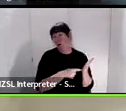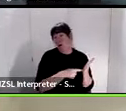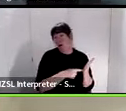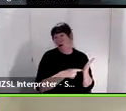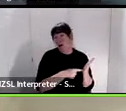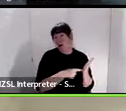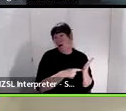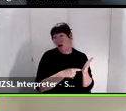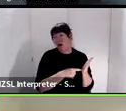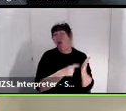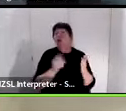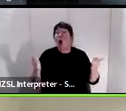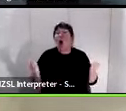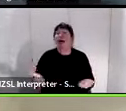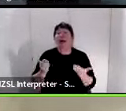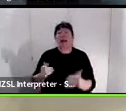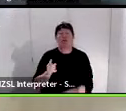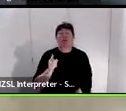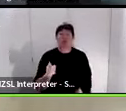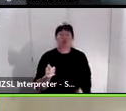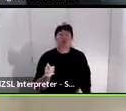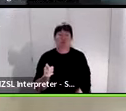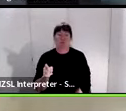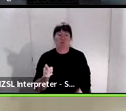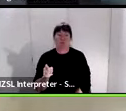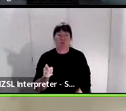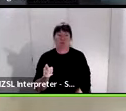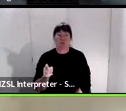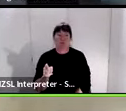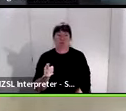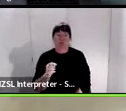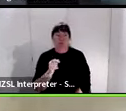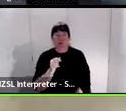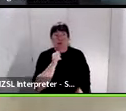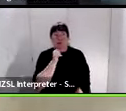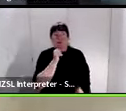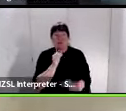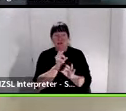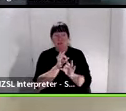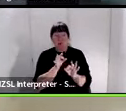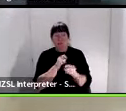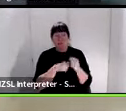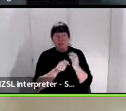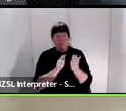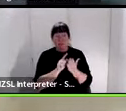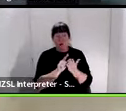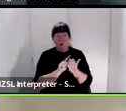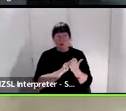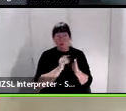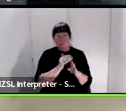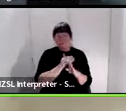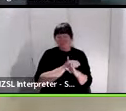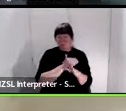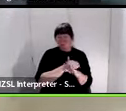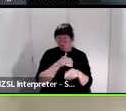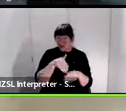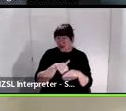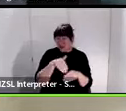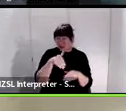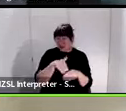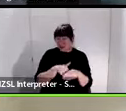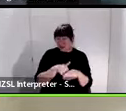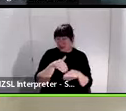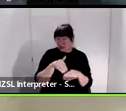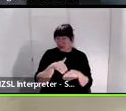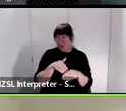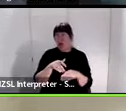to, if this is not going to be turned into law before the election, and I'm taking Warren